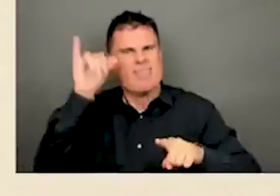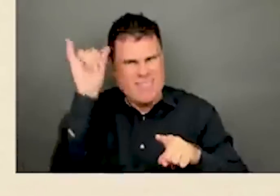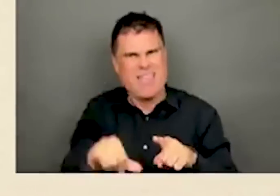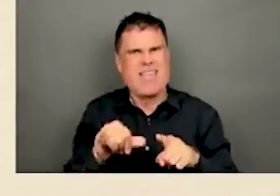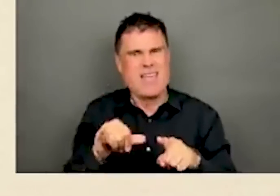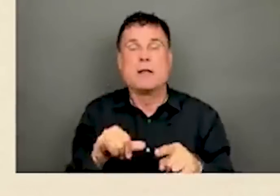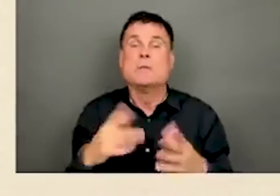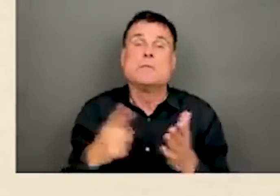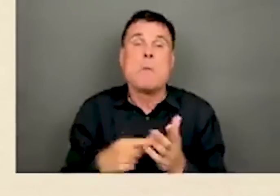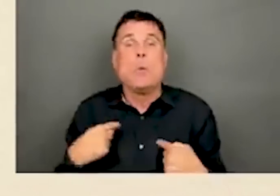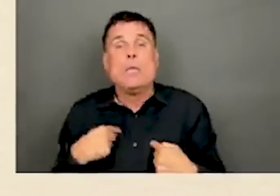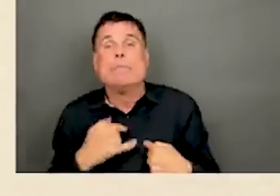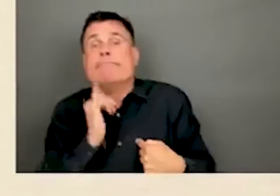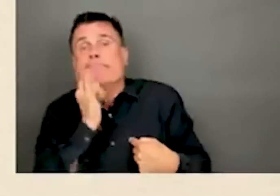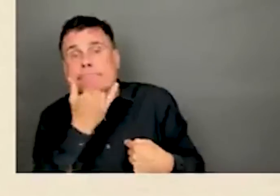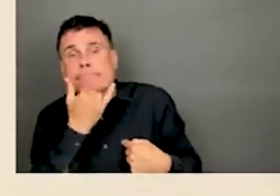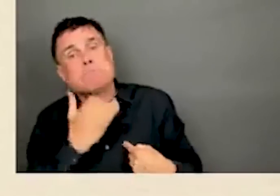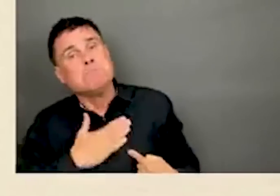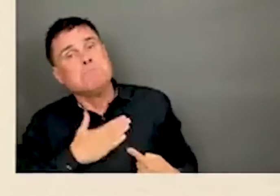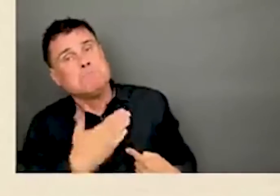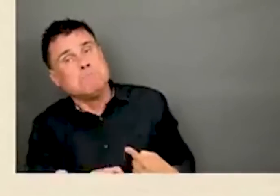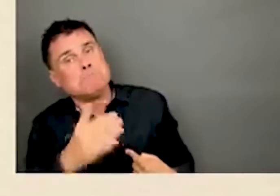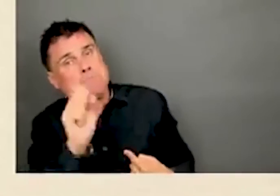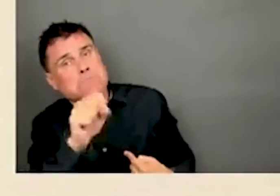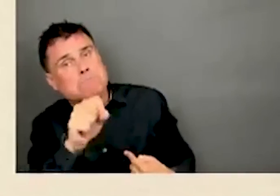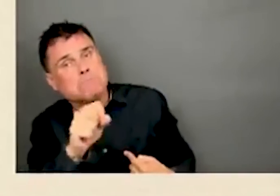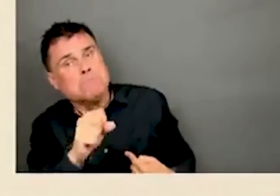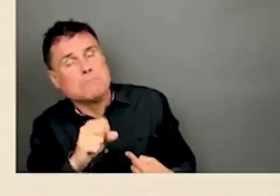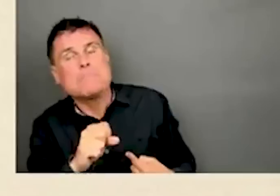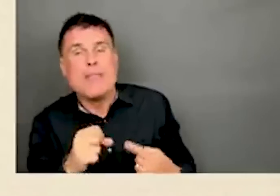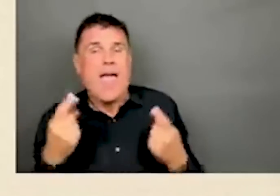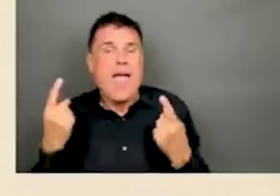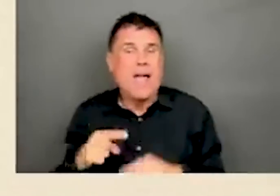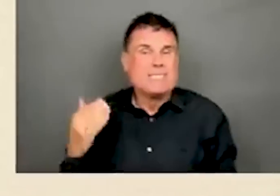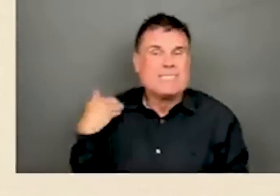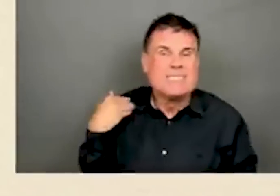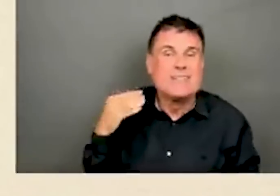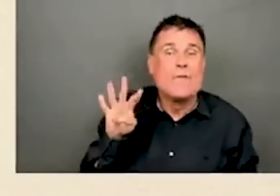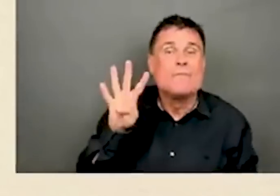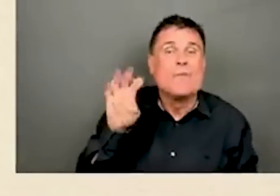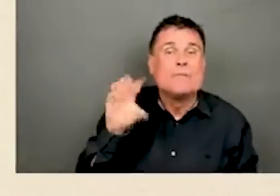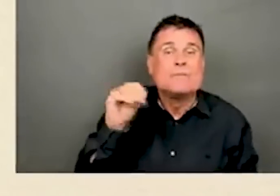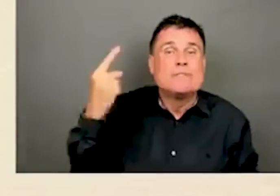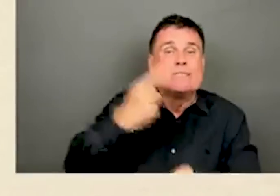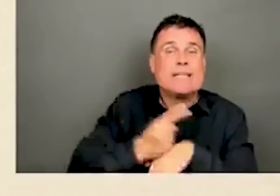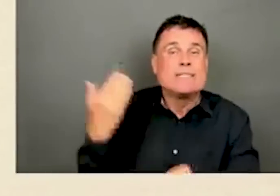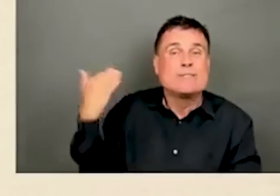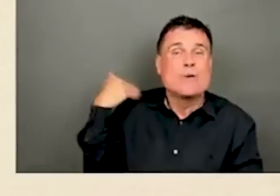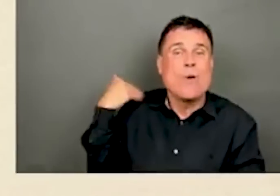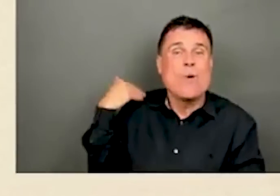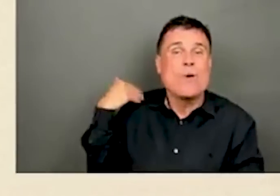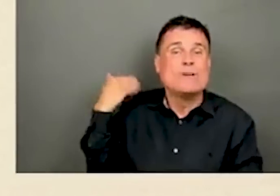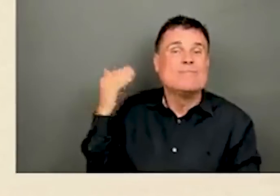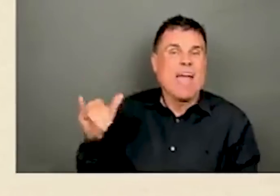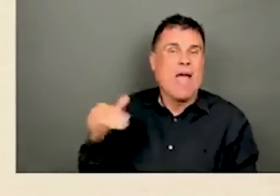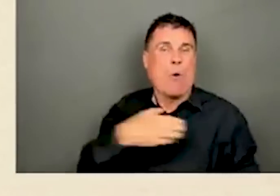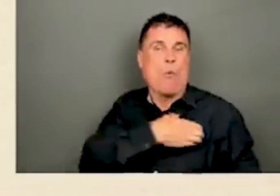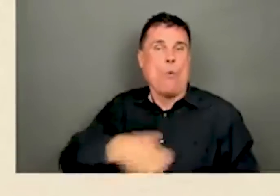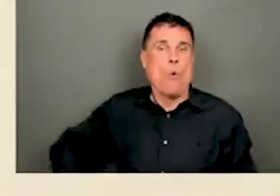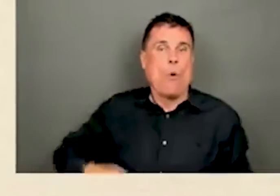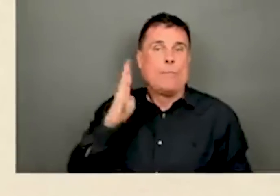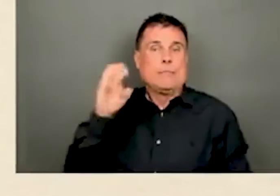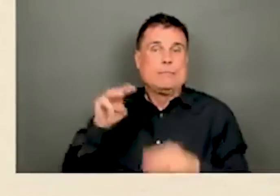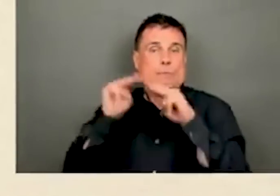events over the past 40, 50 days. But that doesn't change the fact that the public will respond at the